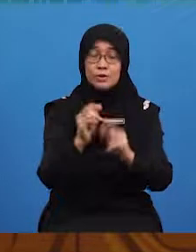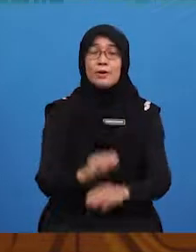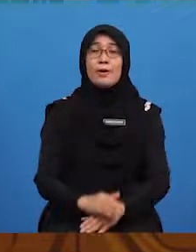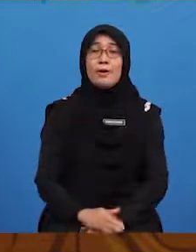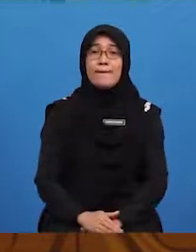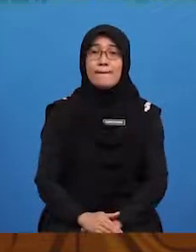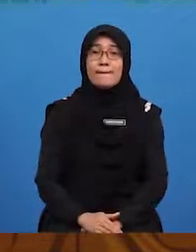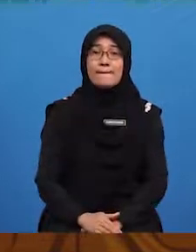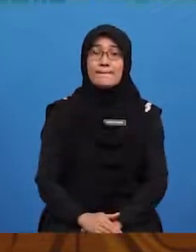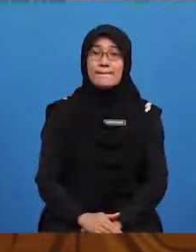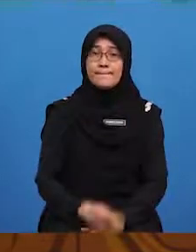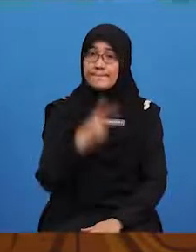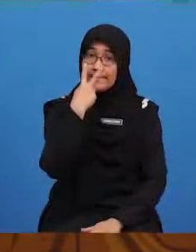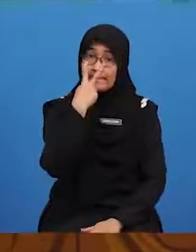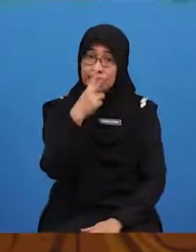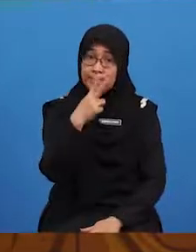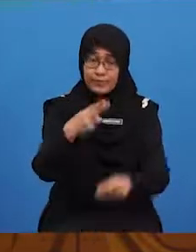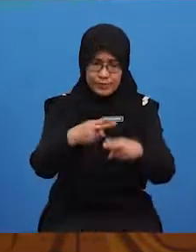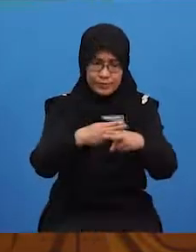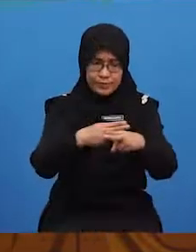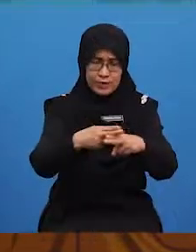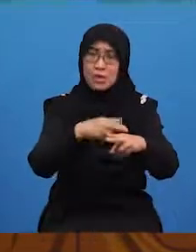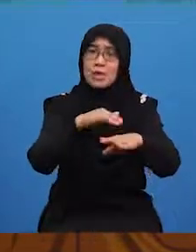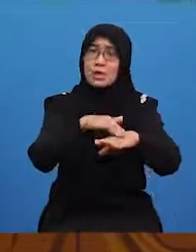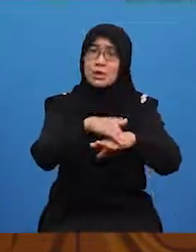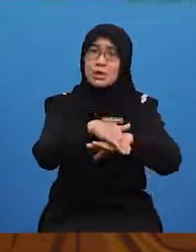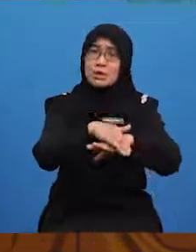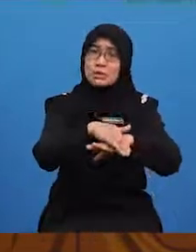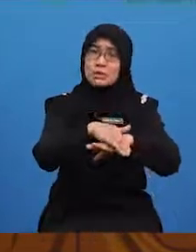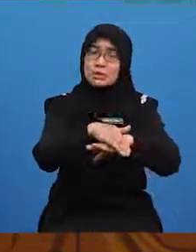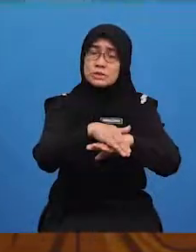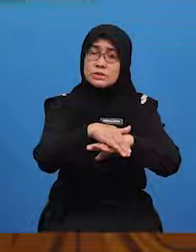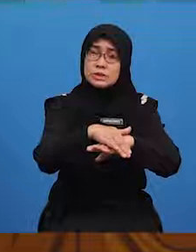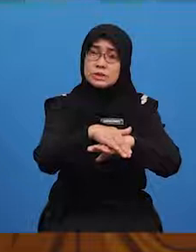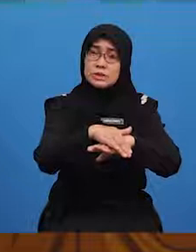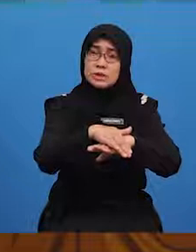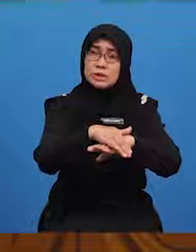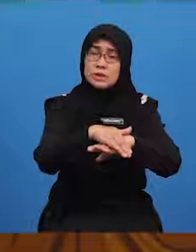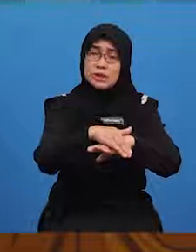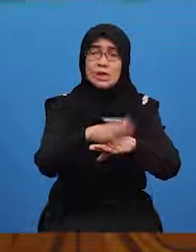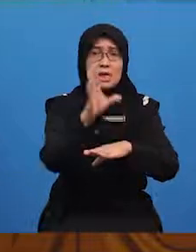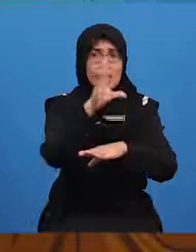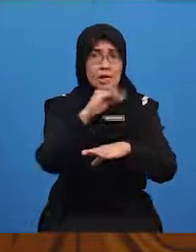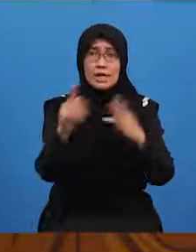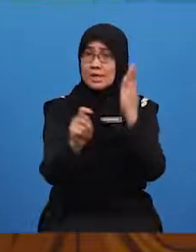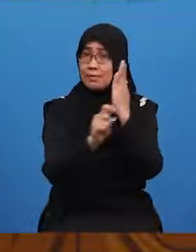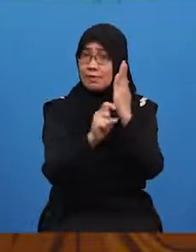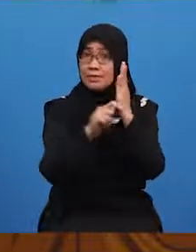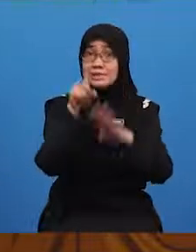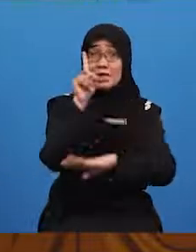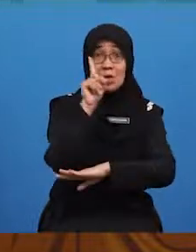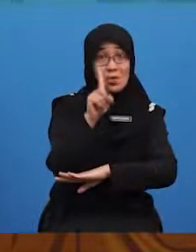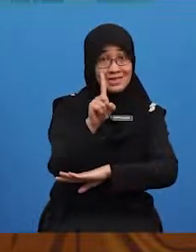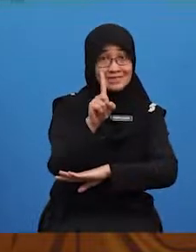quarter to something, this depends on the shorthand. But the